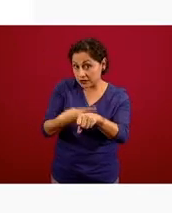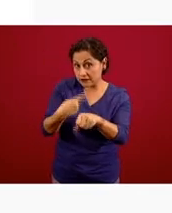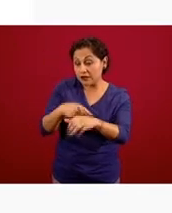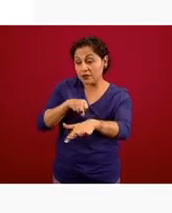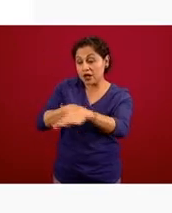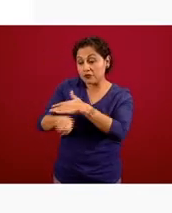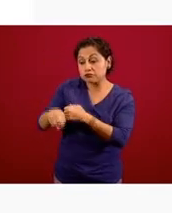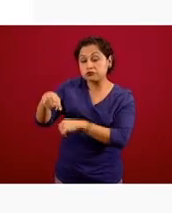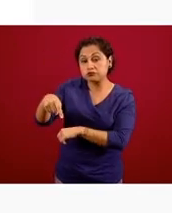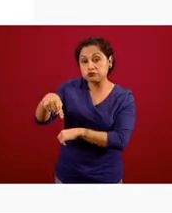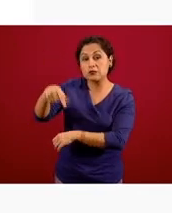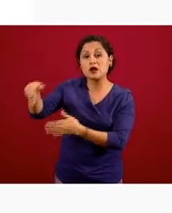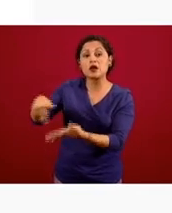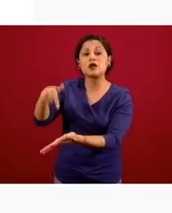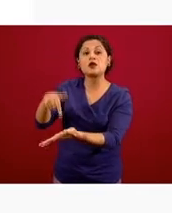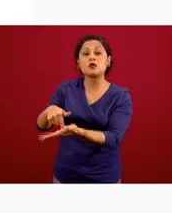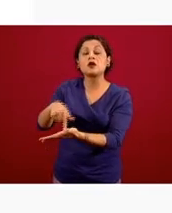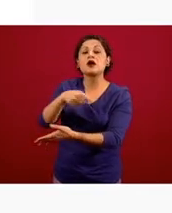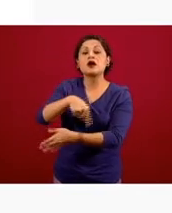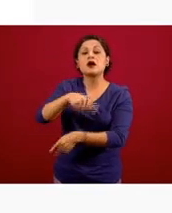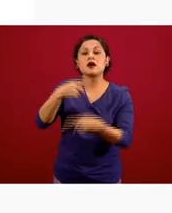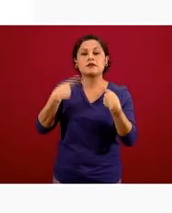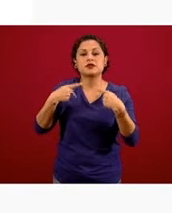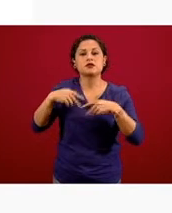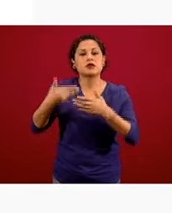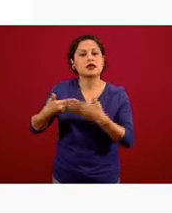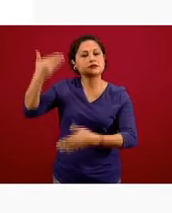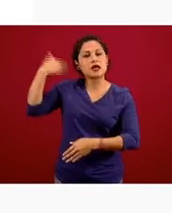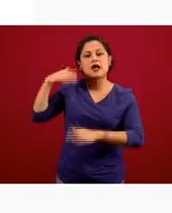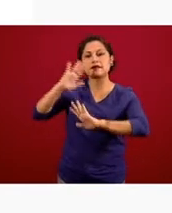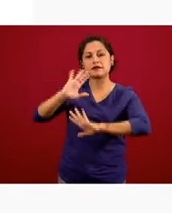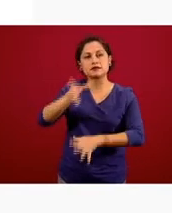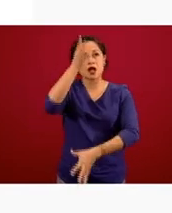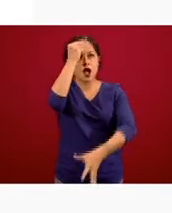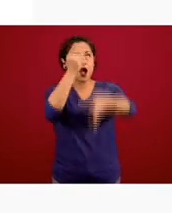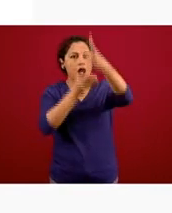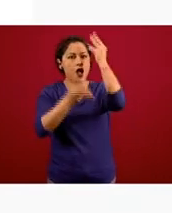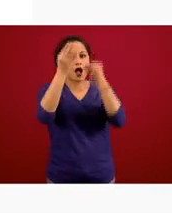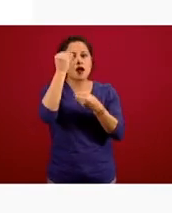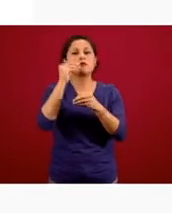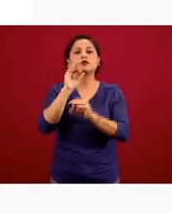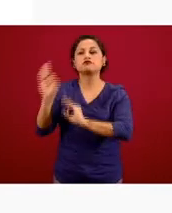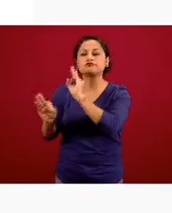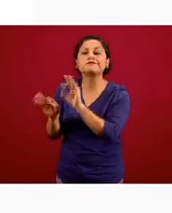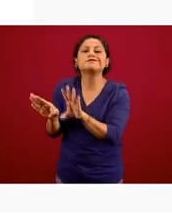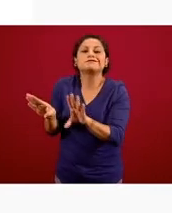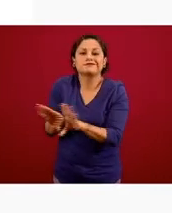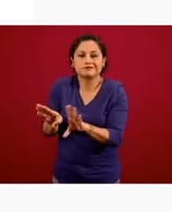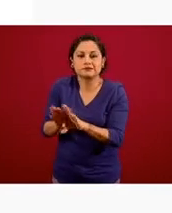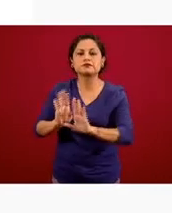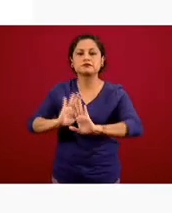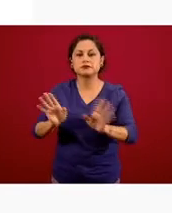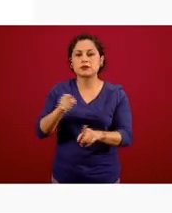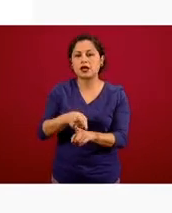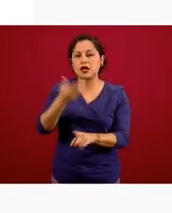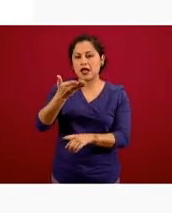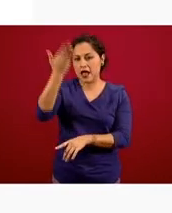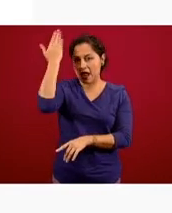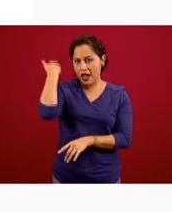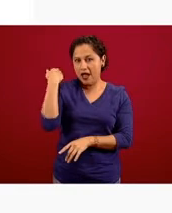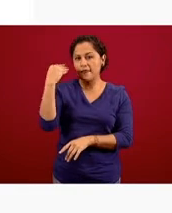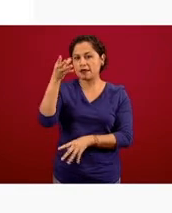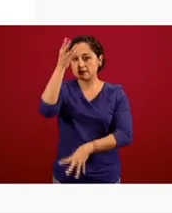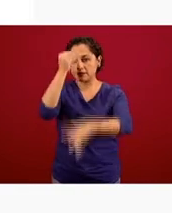state patients, and they have been trained so they can operate the personal protection equipments. And of course, they